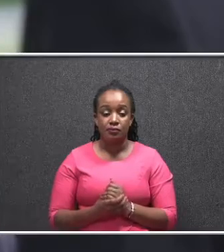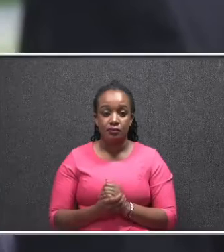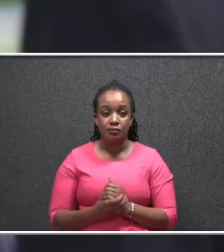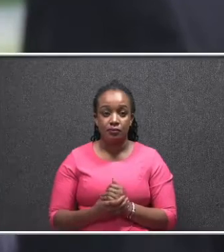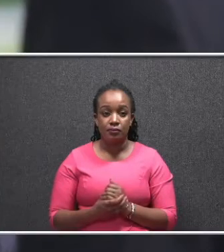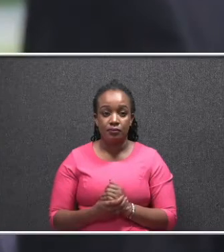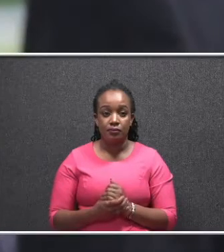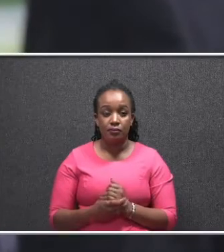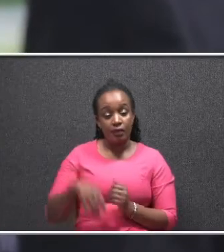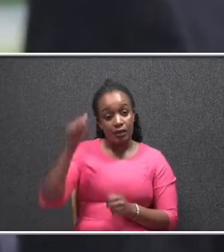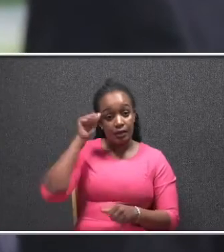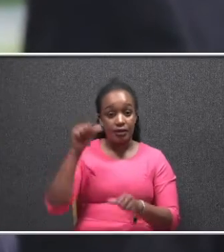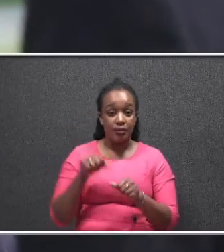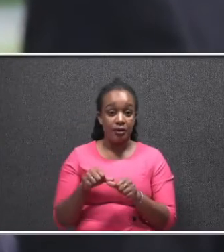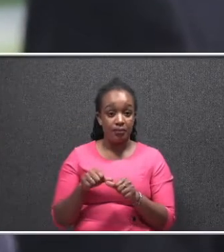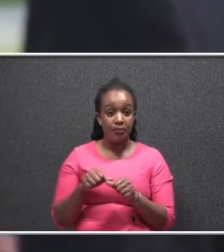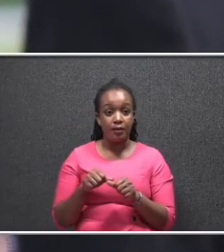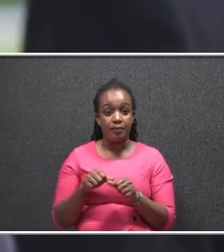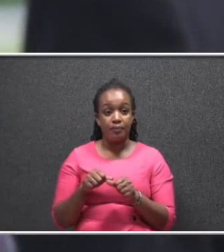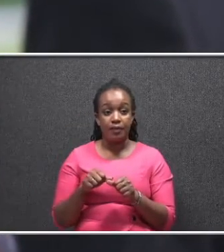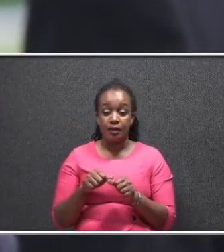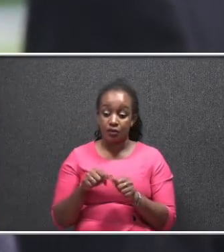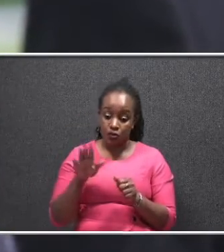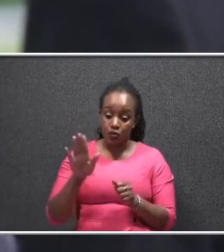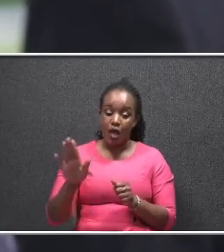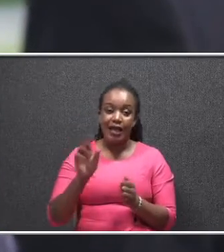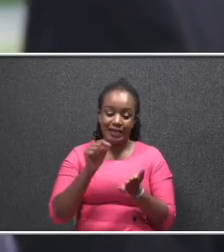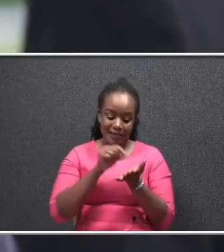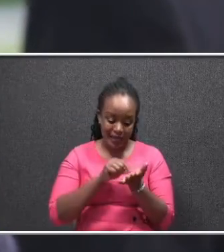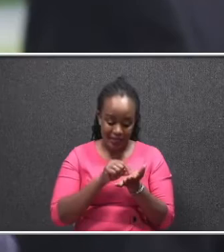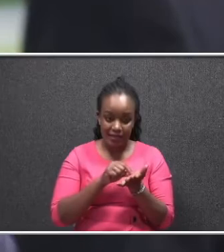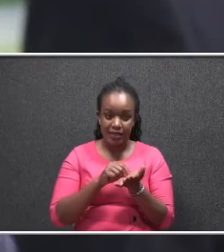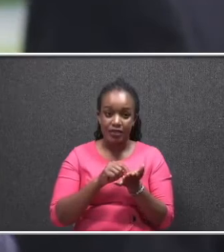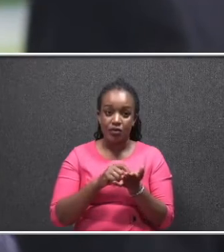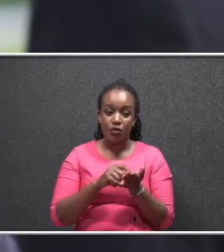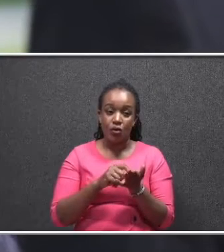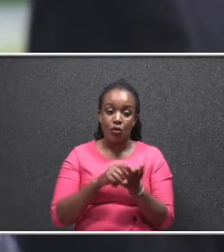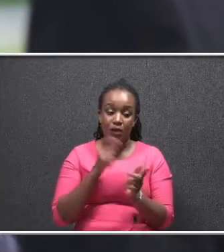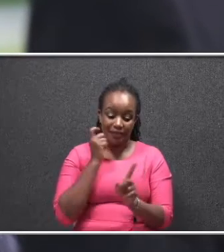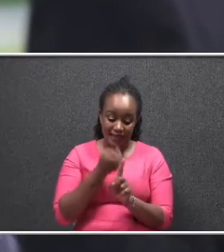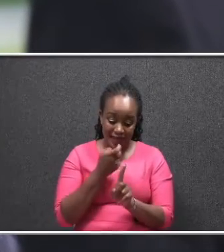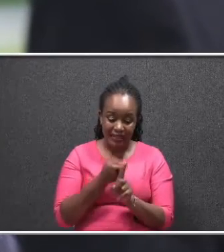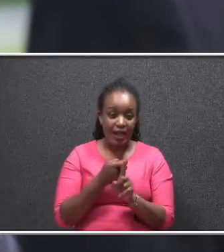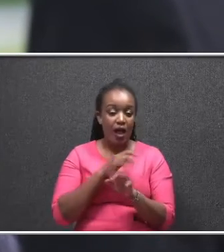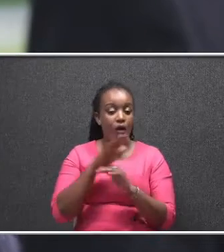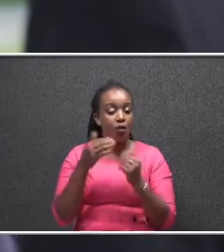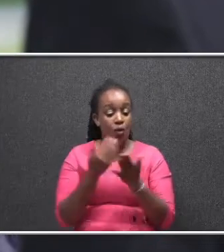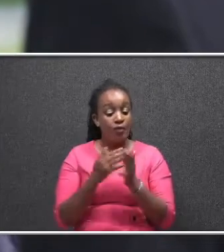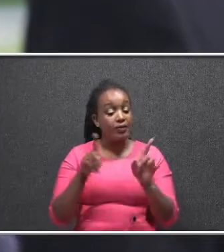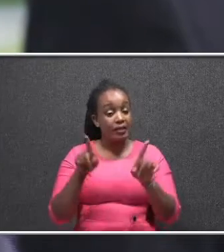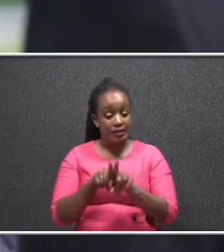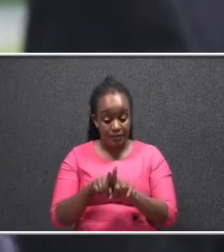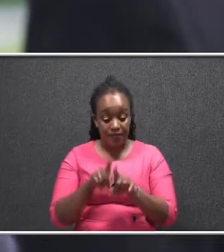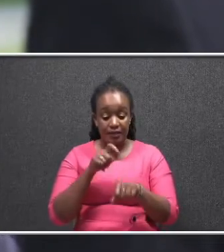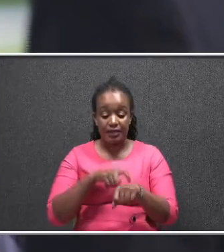supervision. Remember that my cells and your cells and the fungal cells are almost the same. So as soon as you